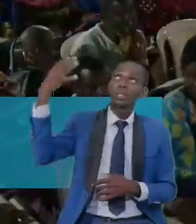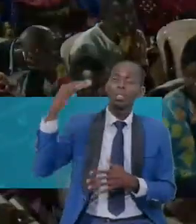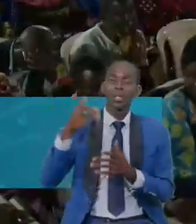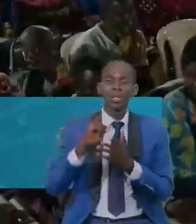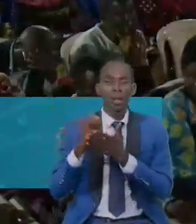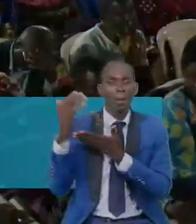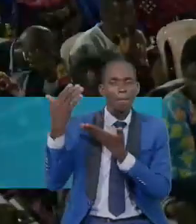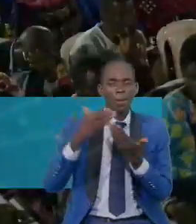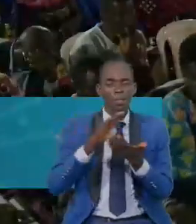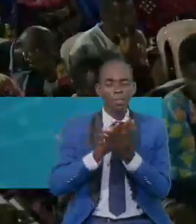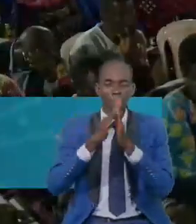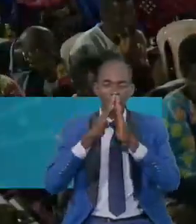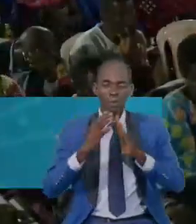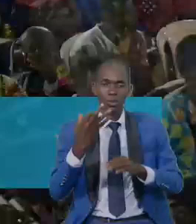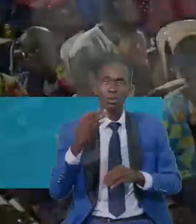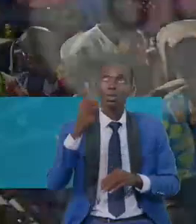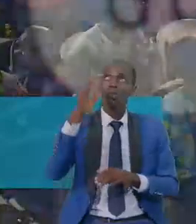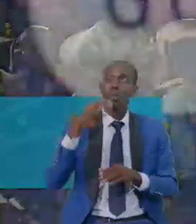God in our lives.